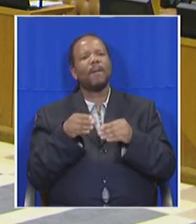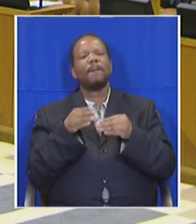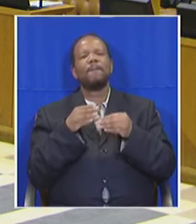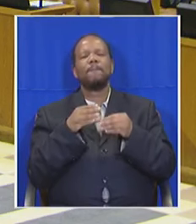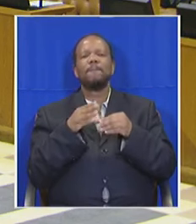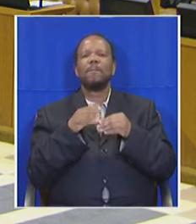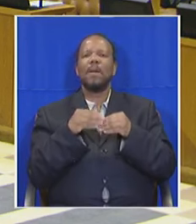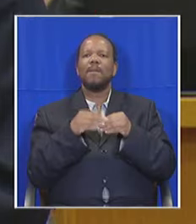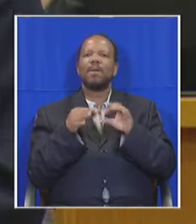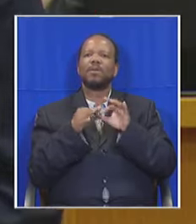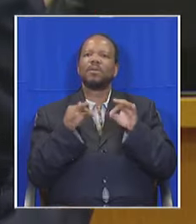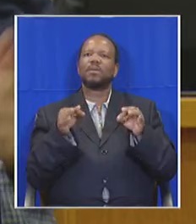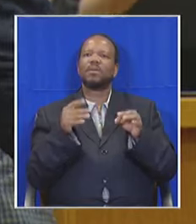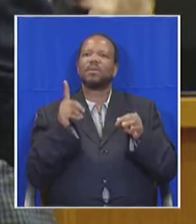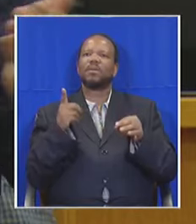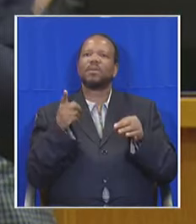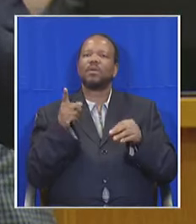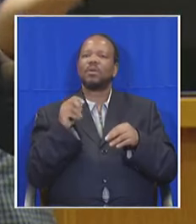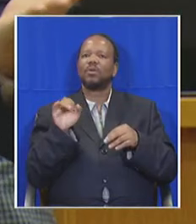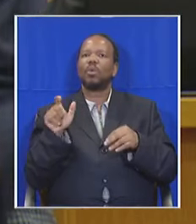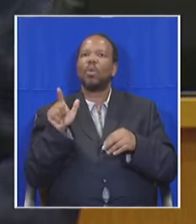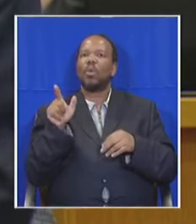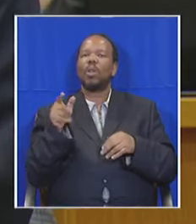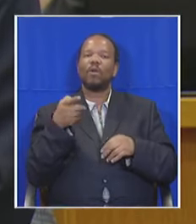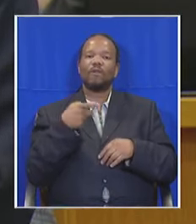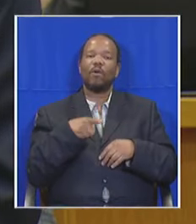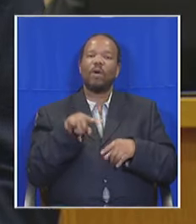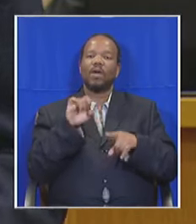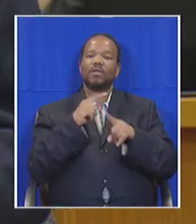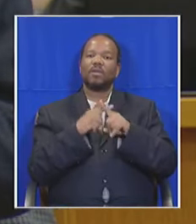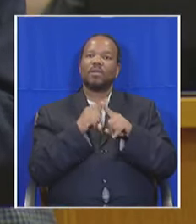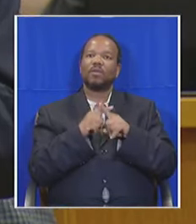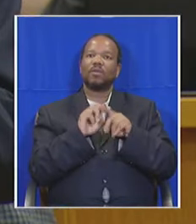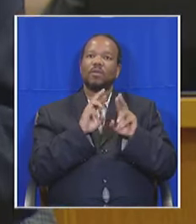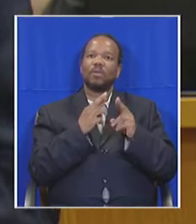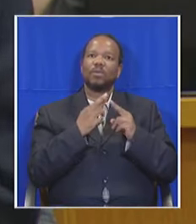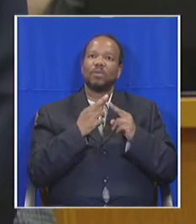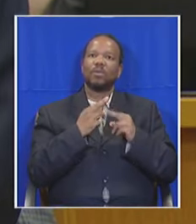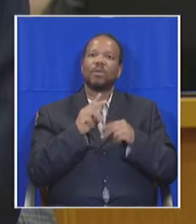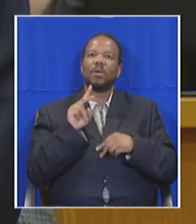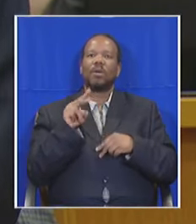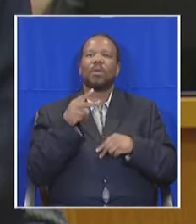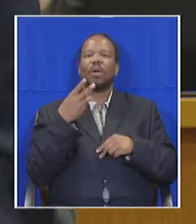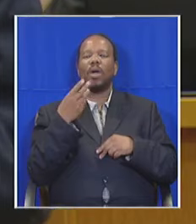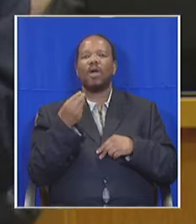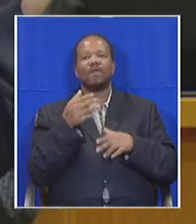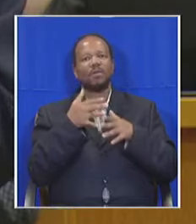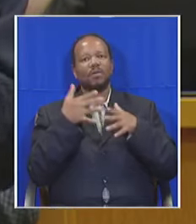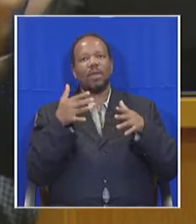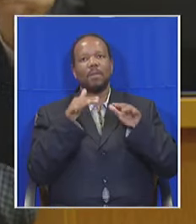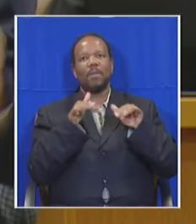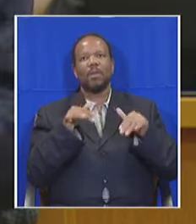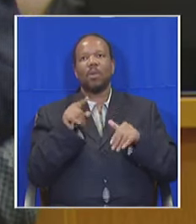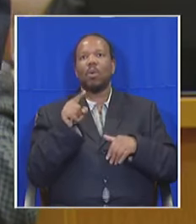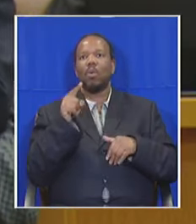crucial tool for members of Parliament to hold the executive to account. We have the second biggest cabinet in the world. We have one